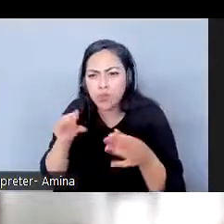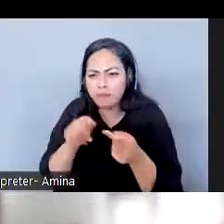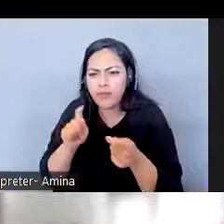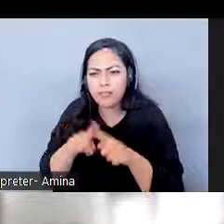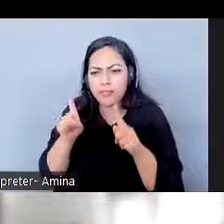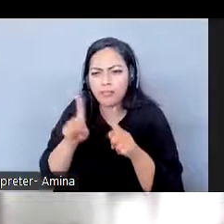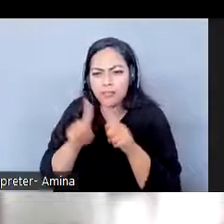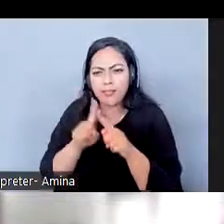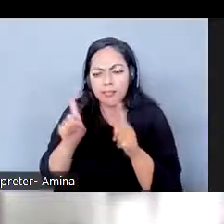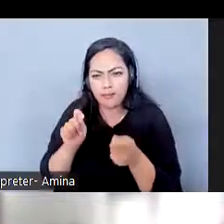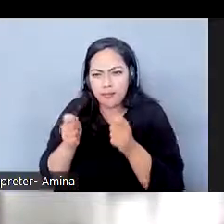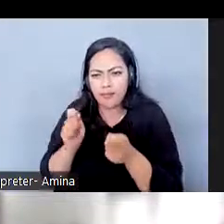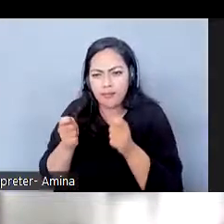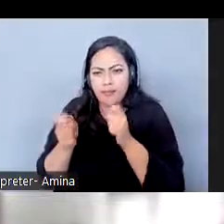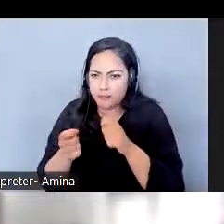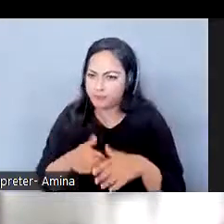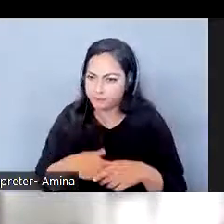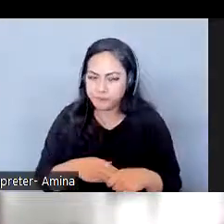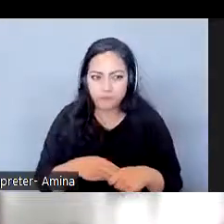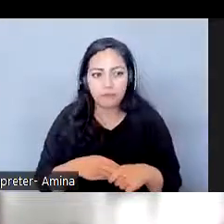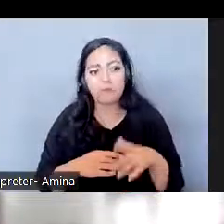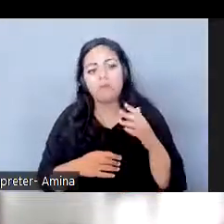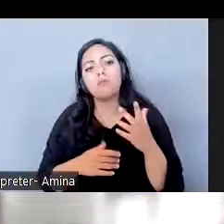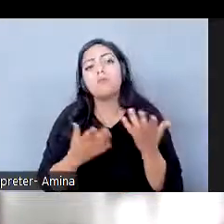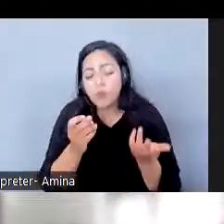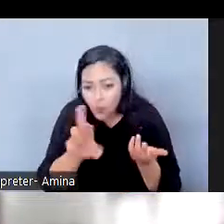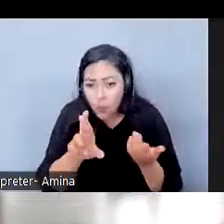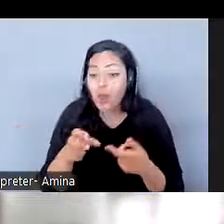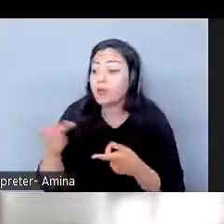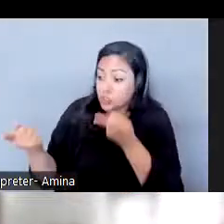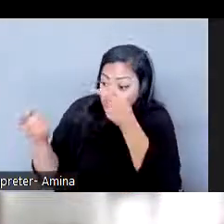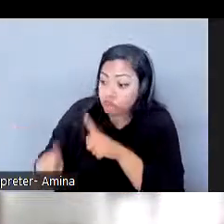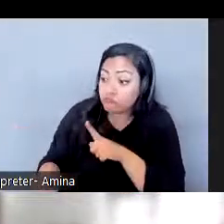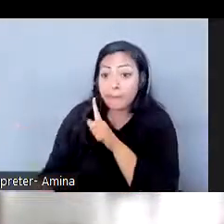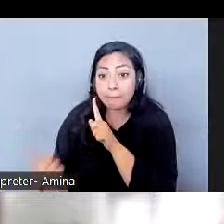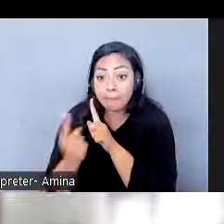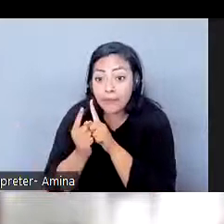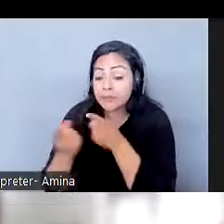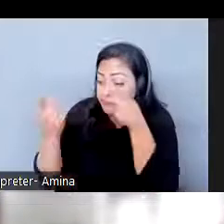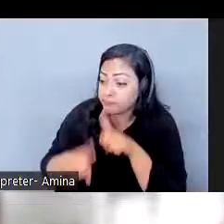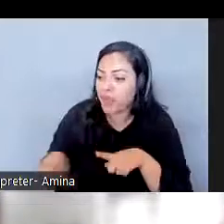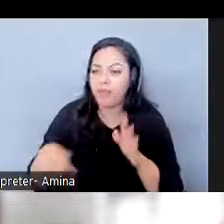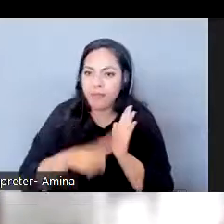cancel every time. There's always something when it's about meeting in person that it's canceled.